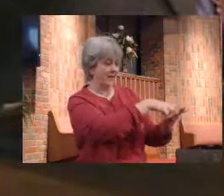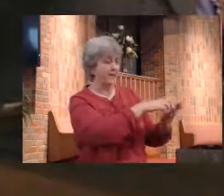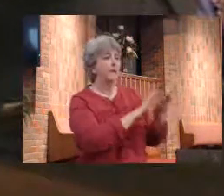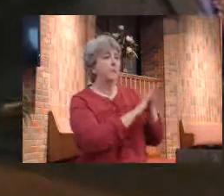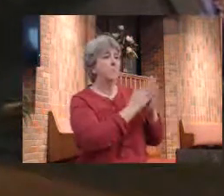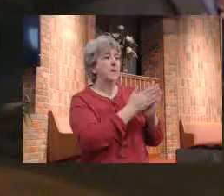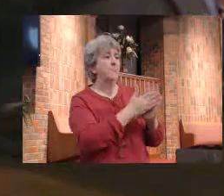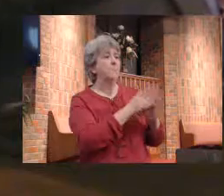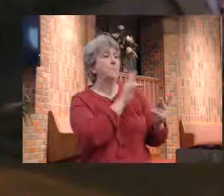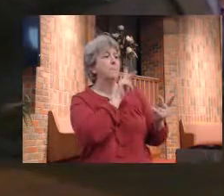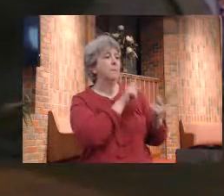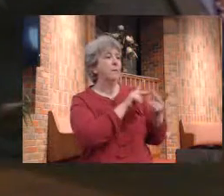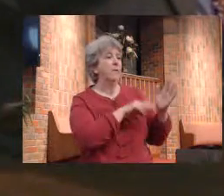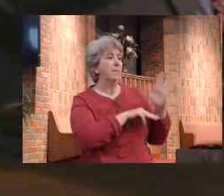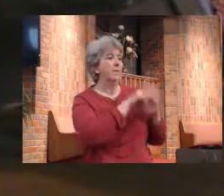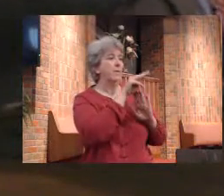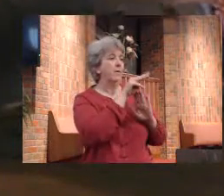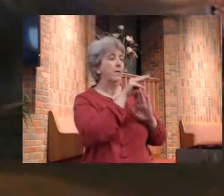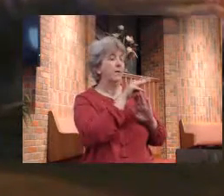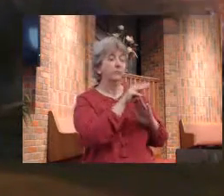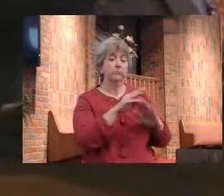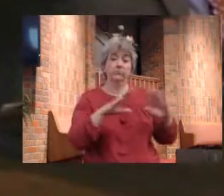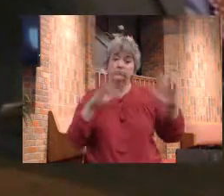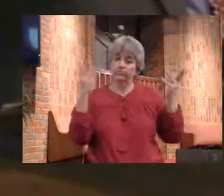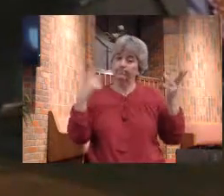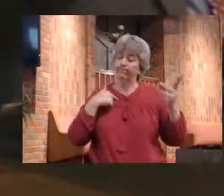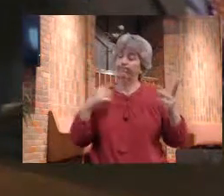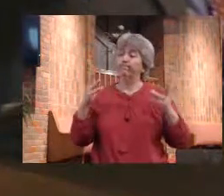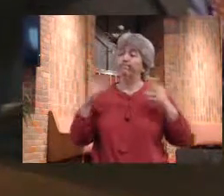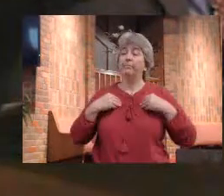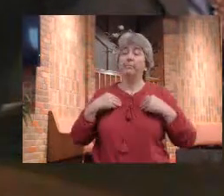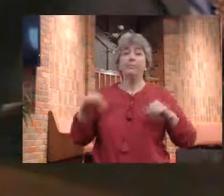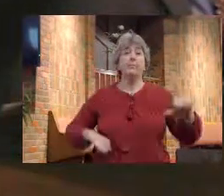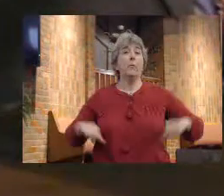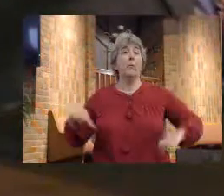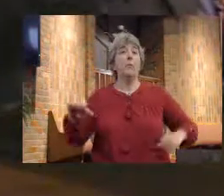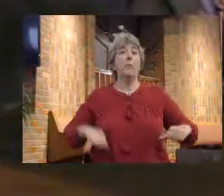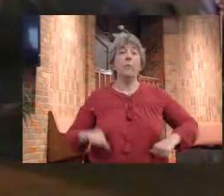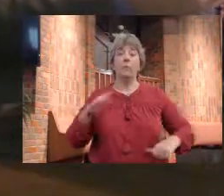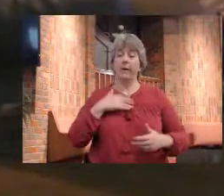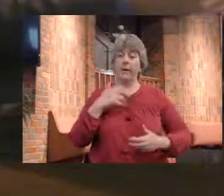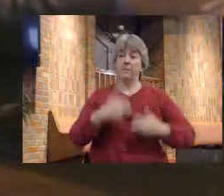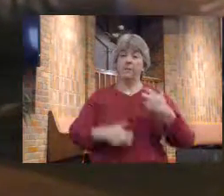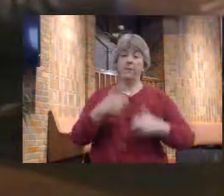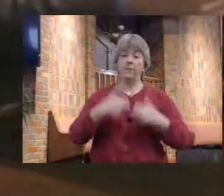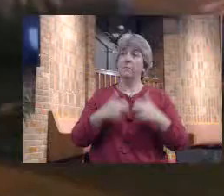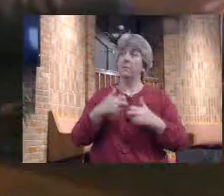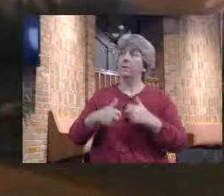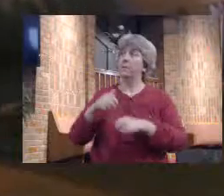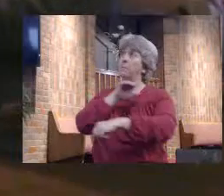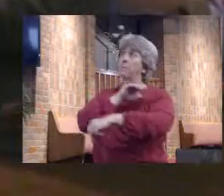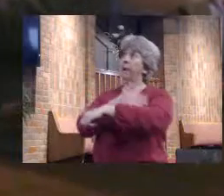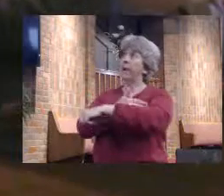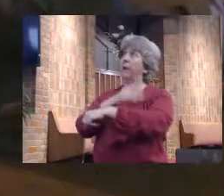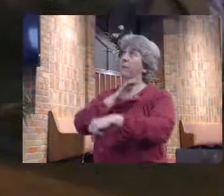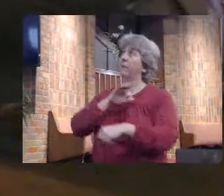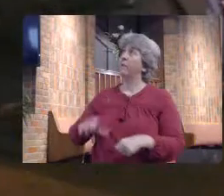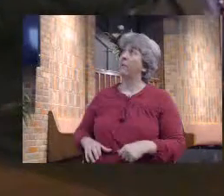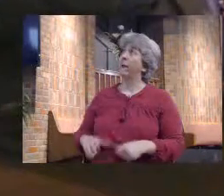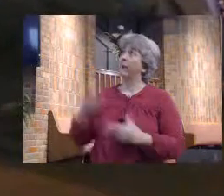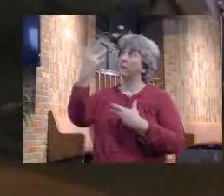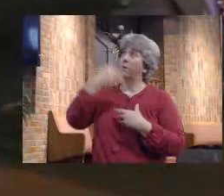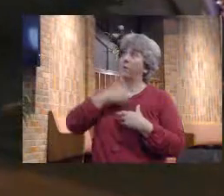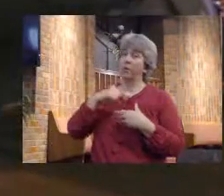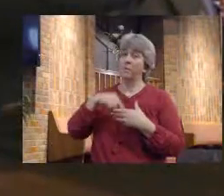Therefore, most gladly, I will rather boast in my infirmities, that the power of Christ may rest upon me. Therefore, I take pleasure